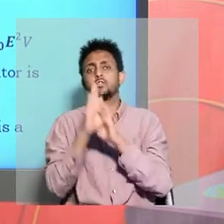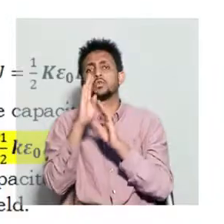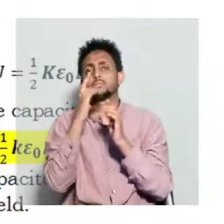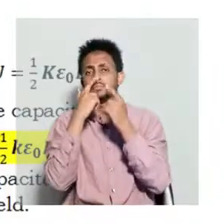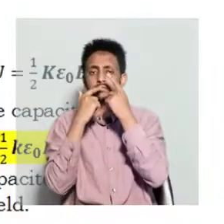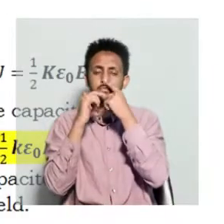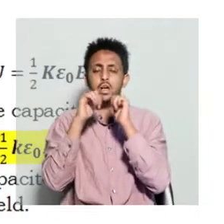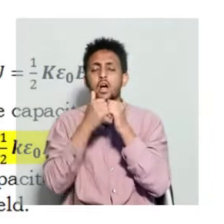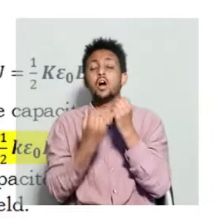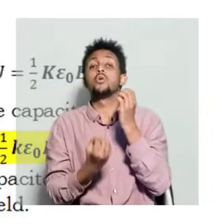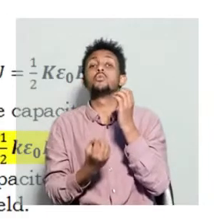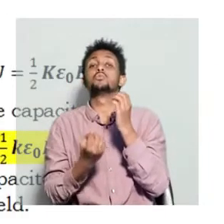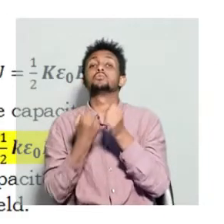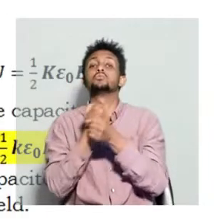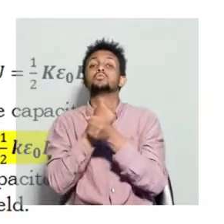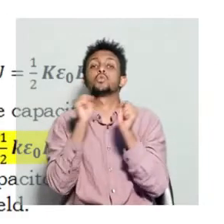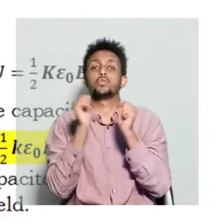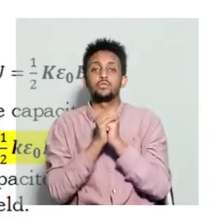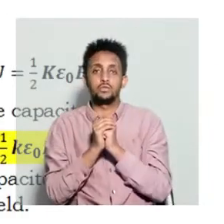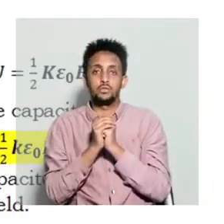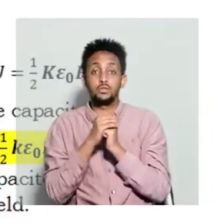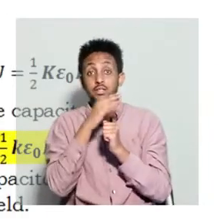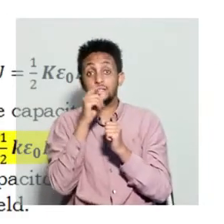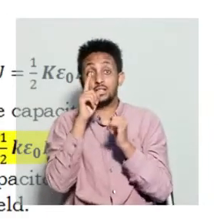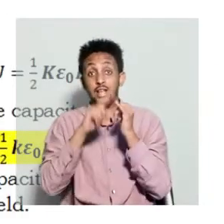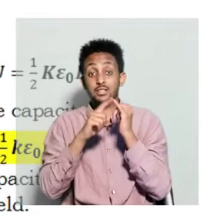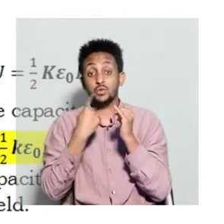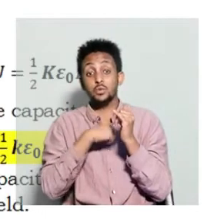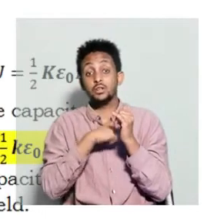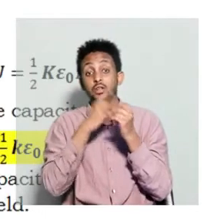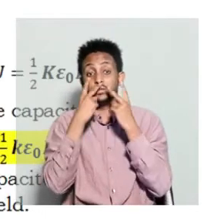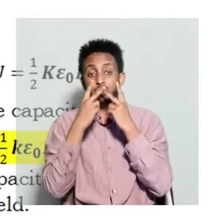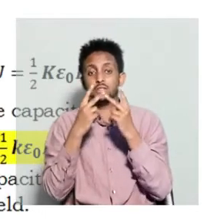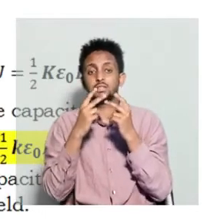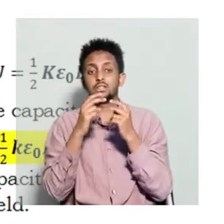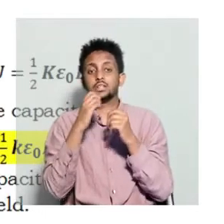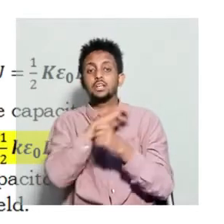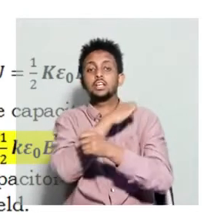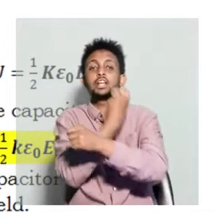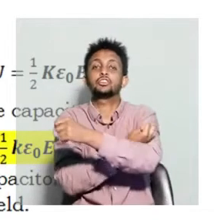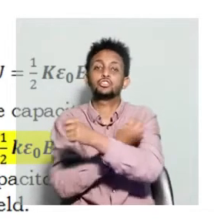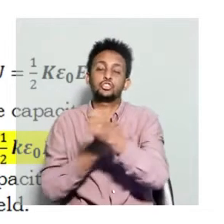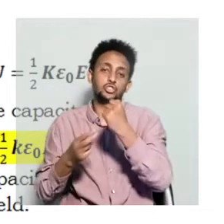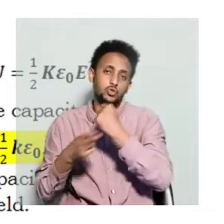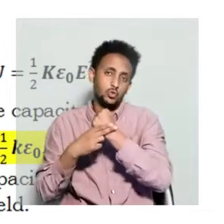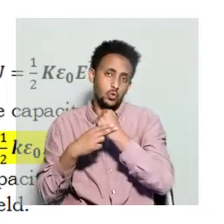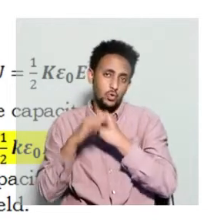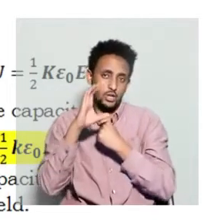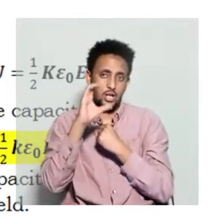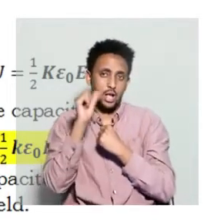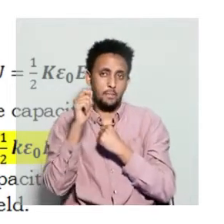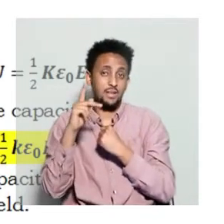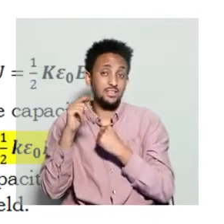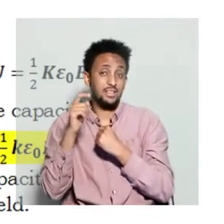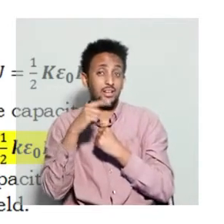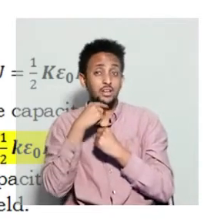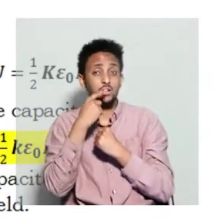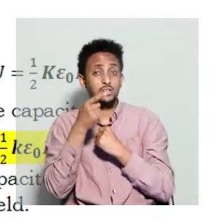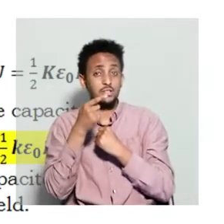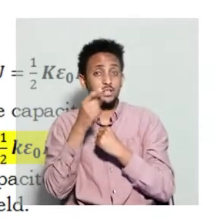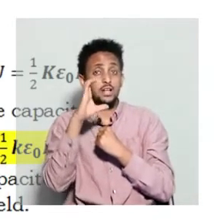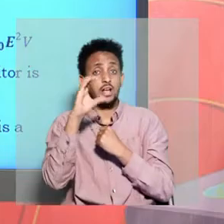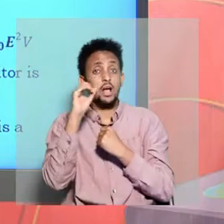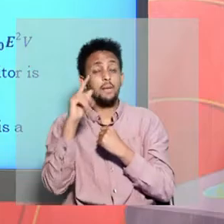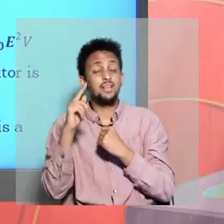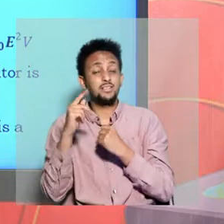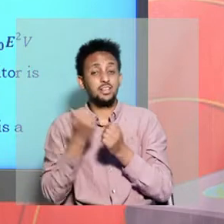of how to solve such problems. And at last, let's try to see about the energy stored on the capacitor. As I said earlier,